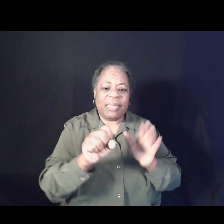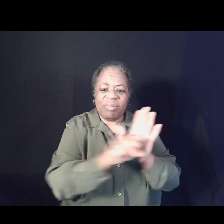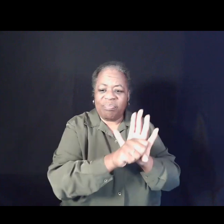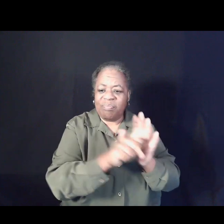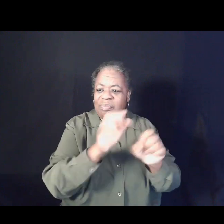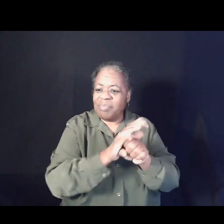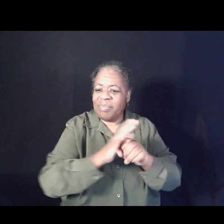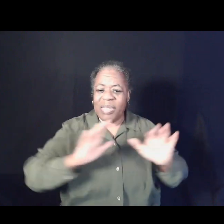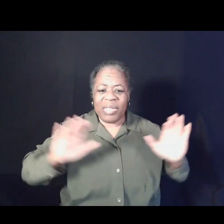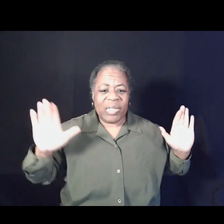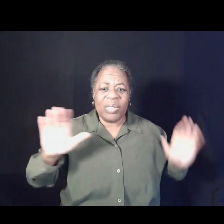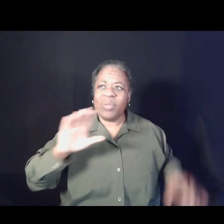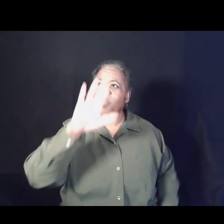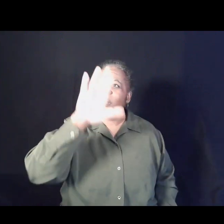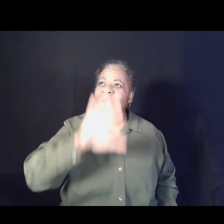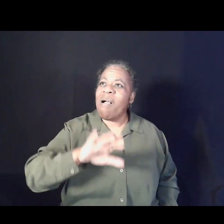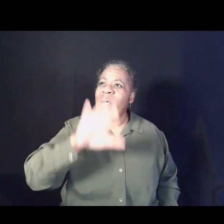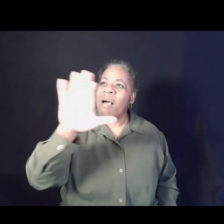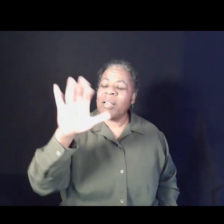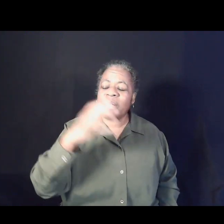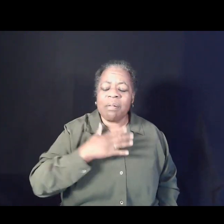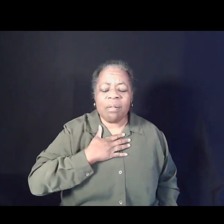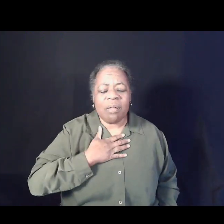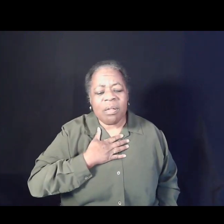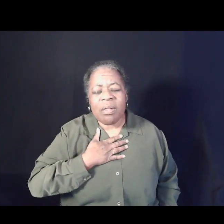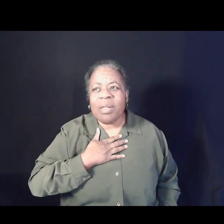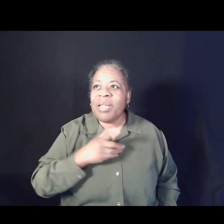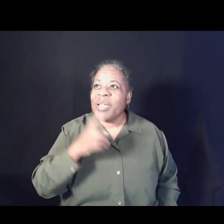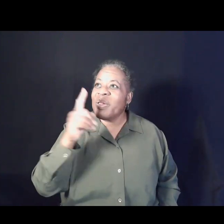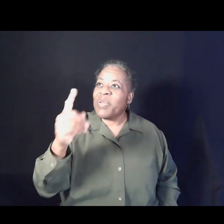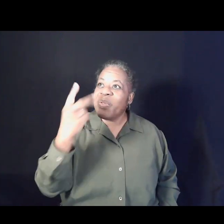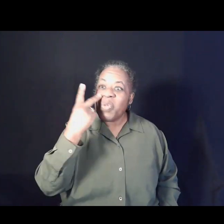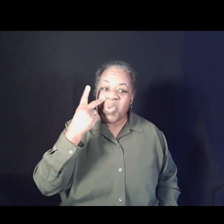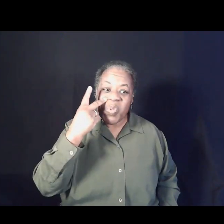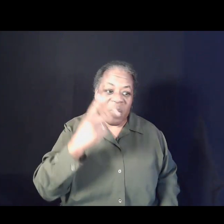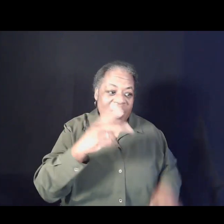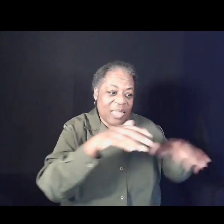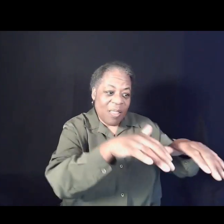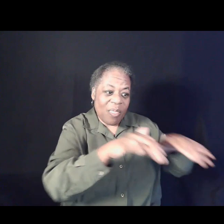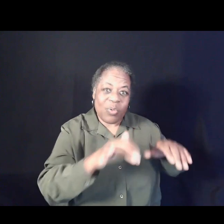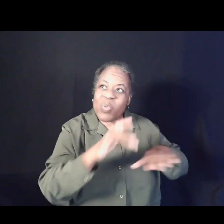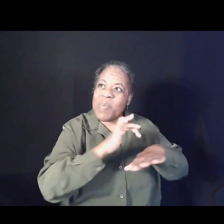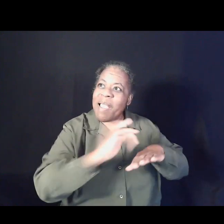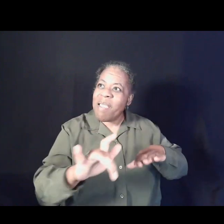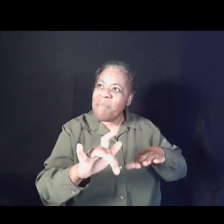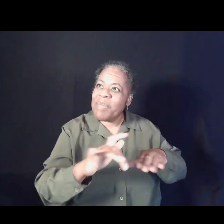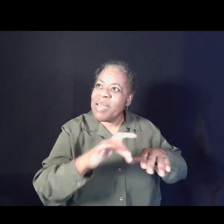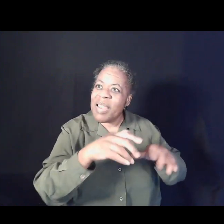You see the empty tomb.